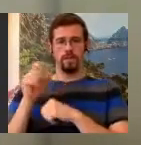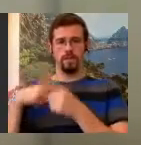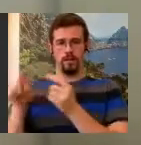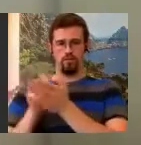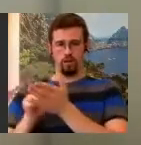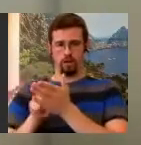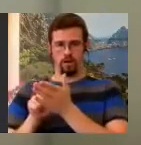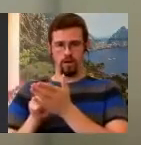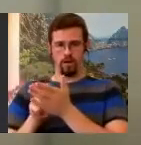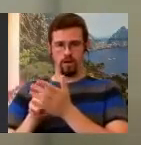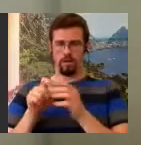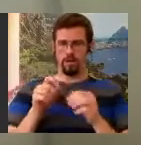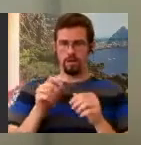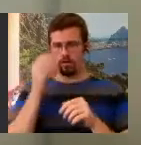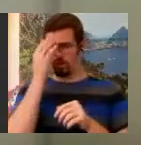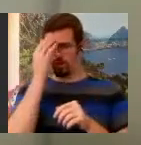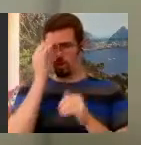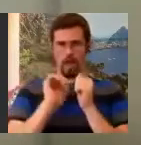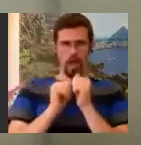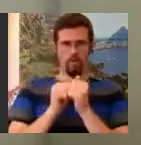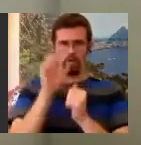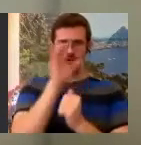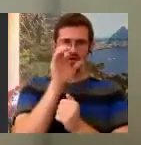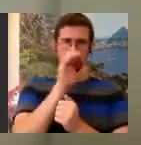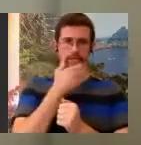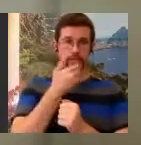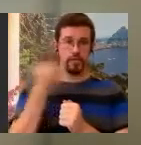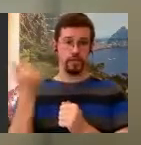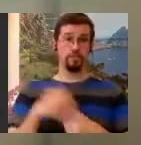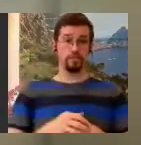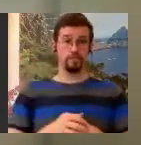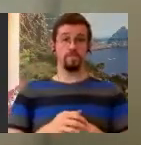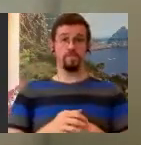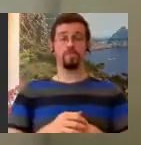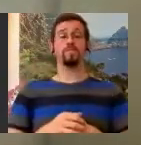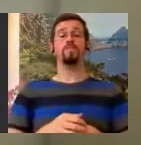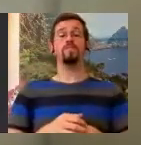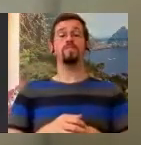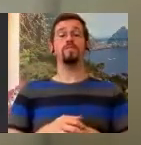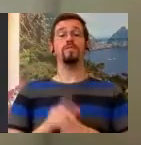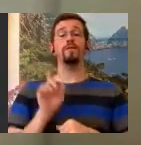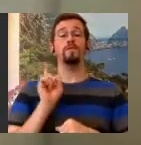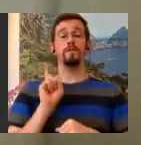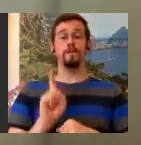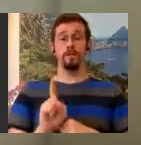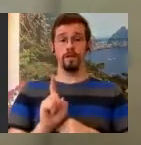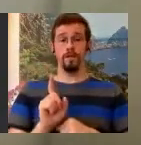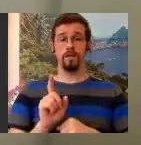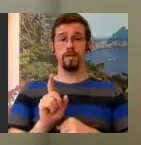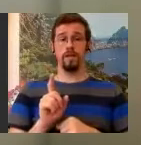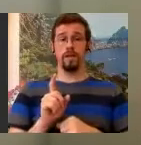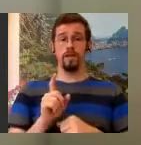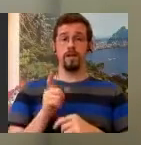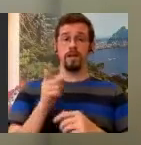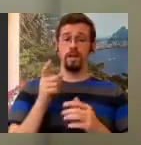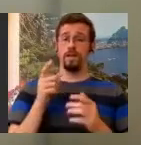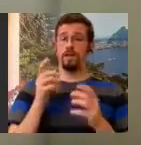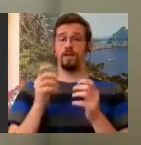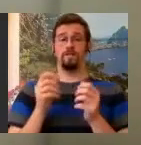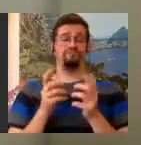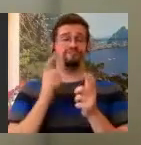and not on how to search them. Okay? But without your base, we could not